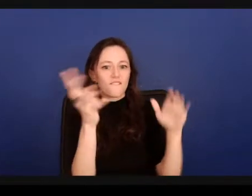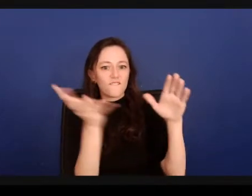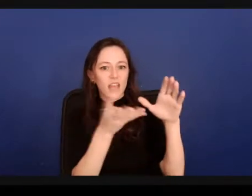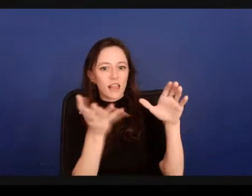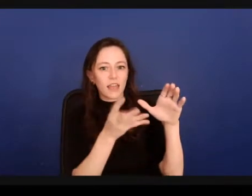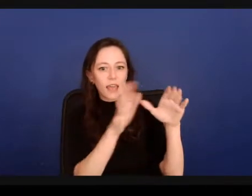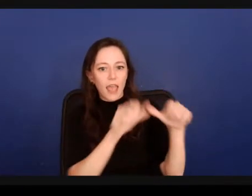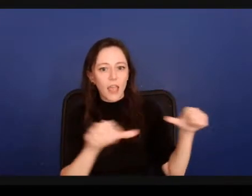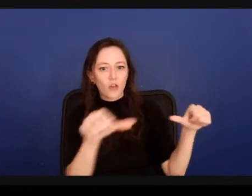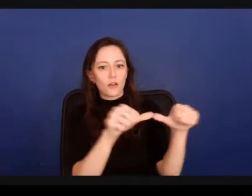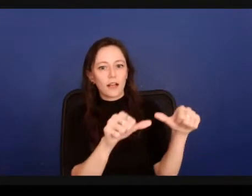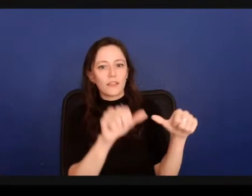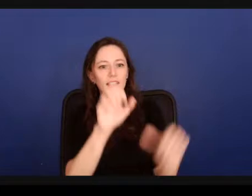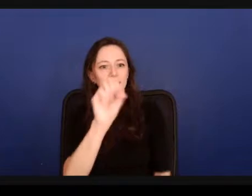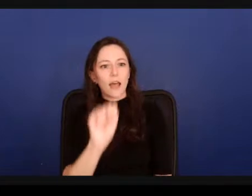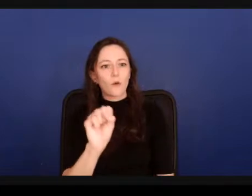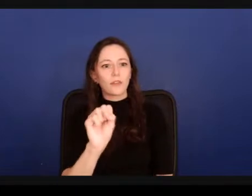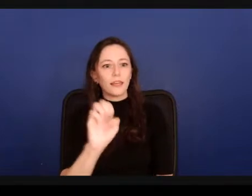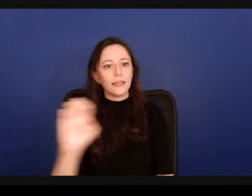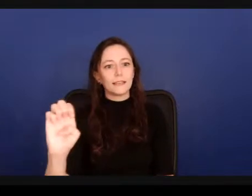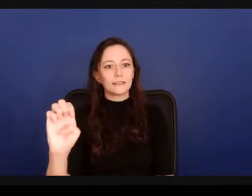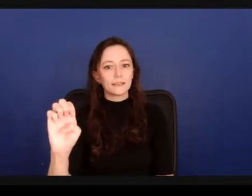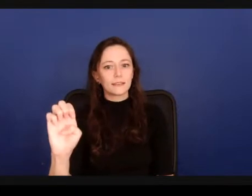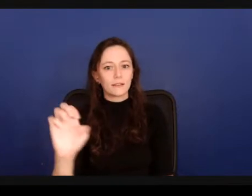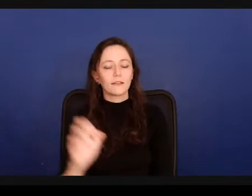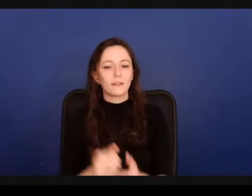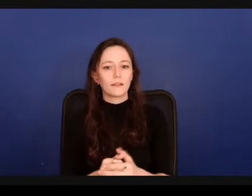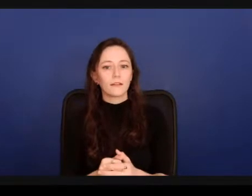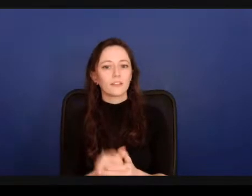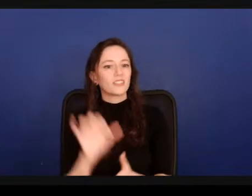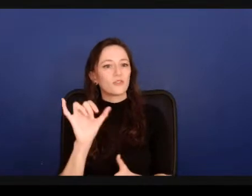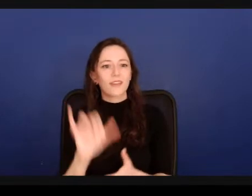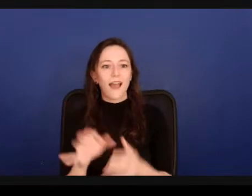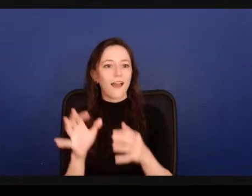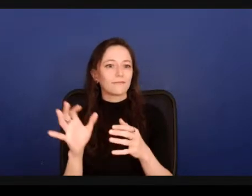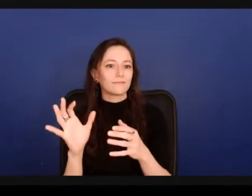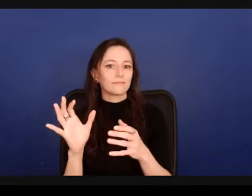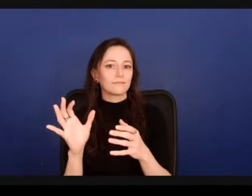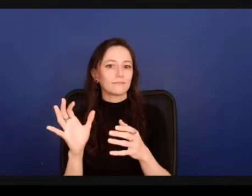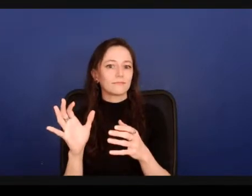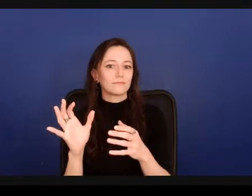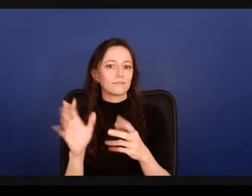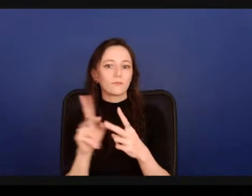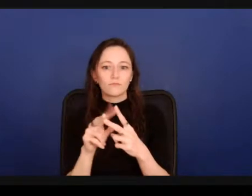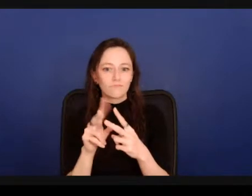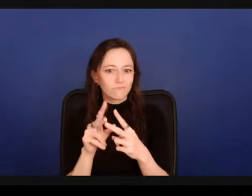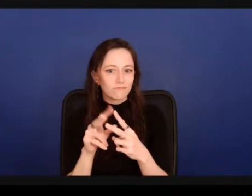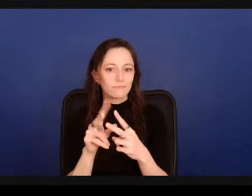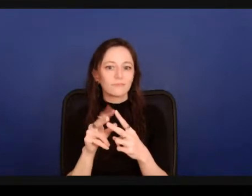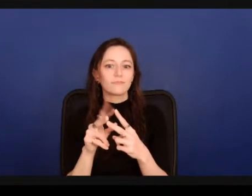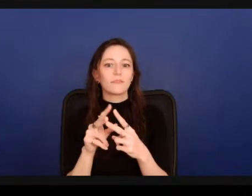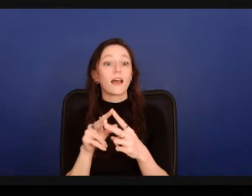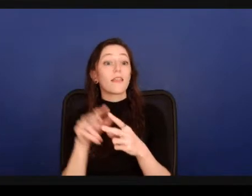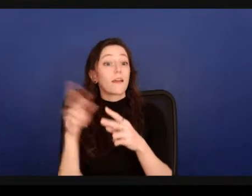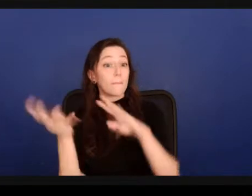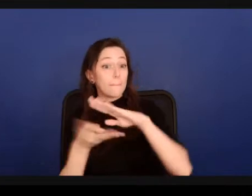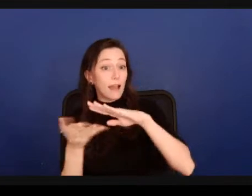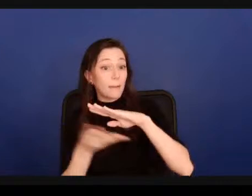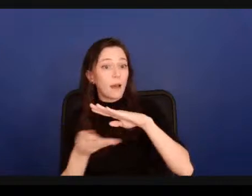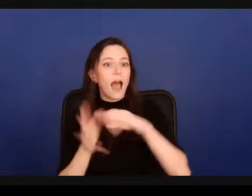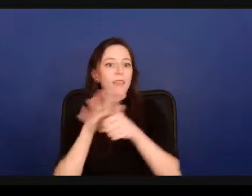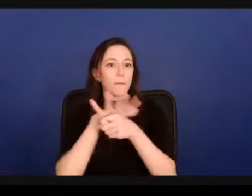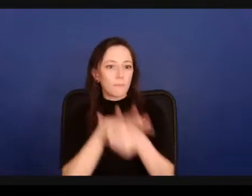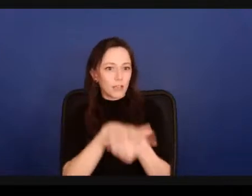to the southeast here, and that combination of magma and fault zones and the pressure that it puts on them. All of